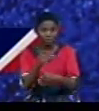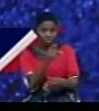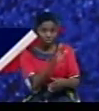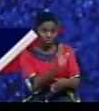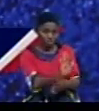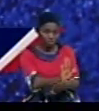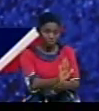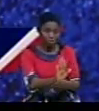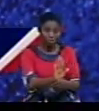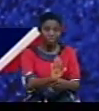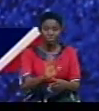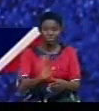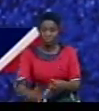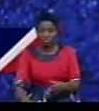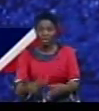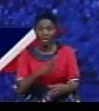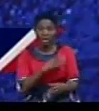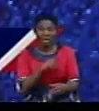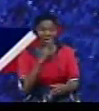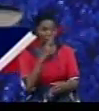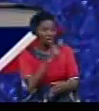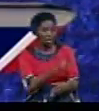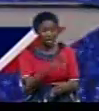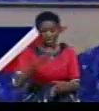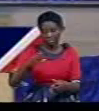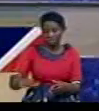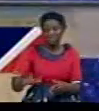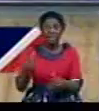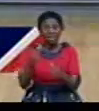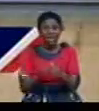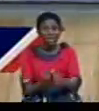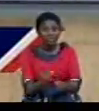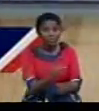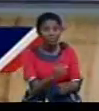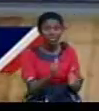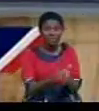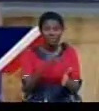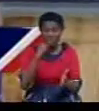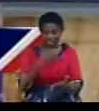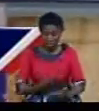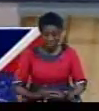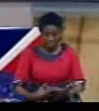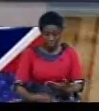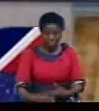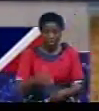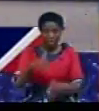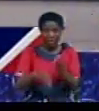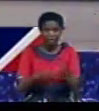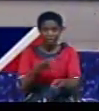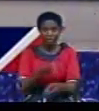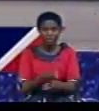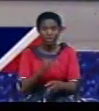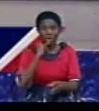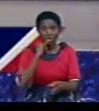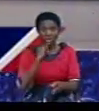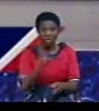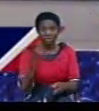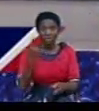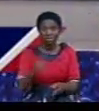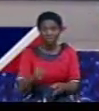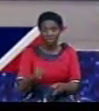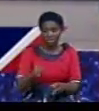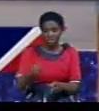seed everyone that is Born Into the world is referred to as the siege of the